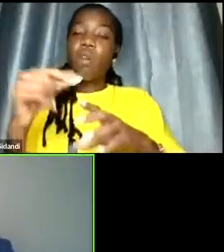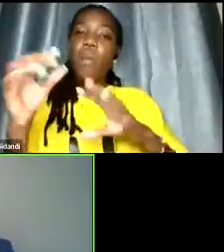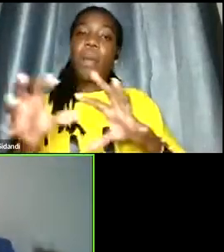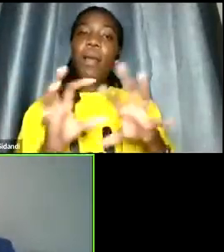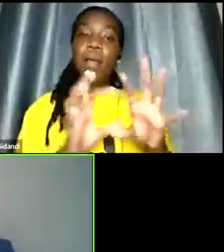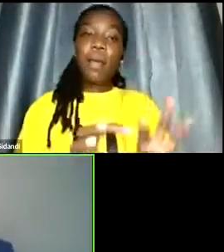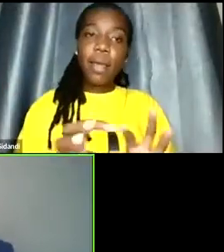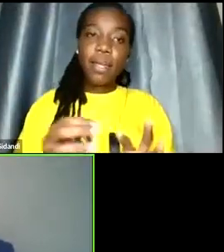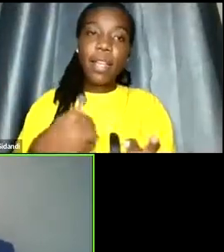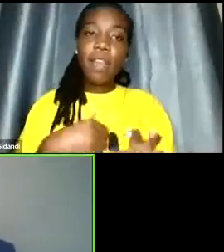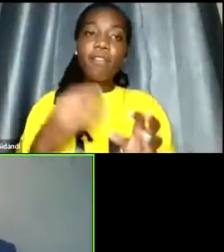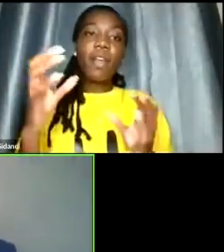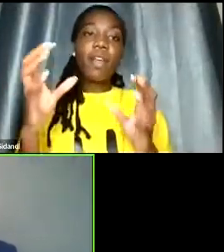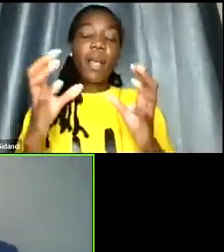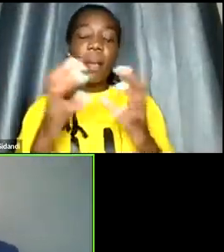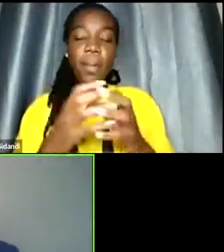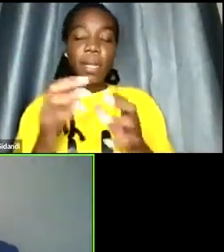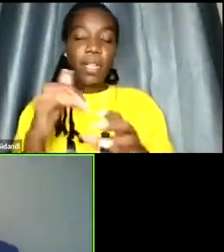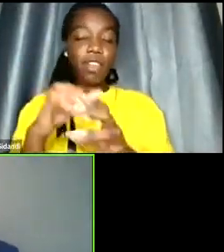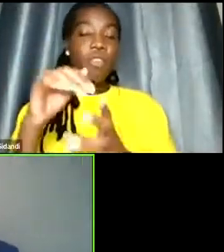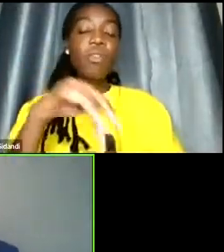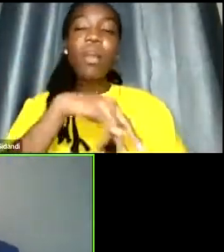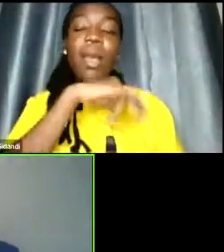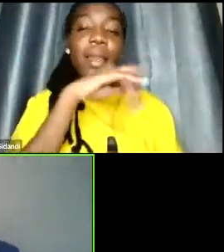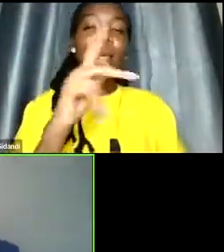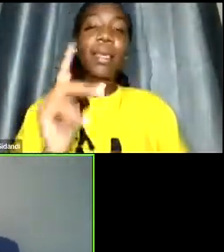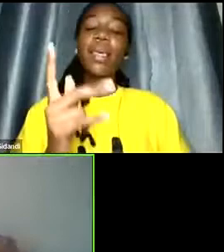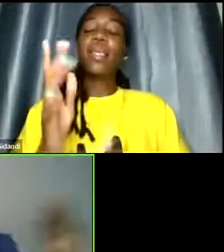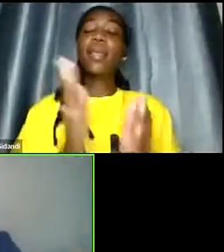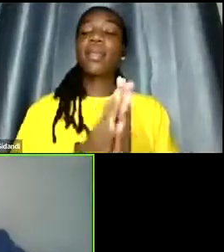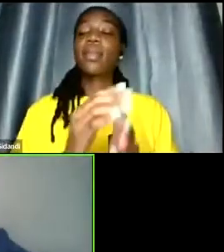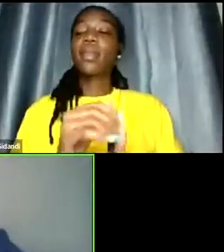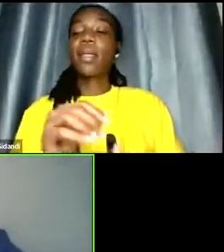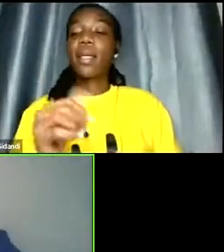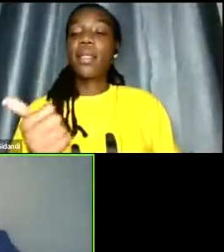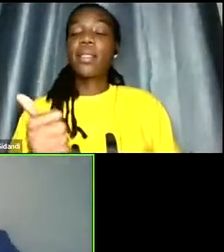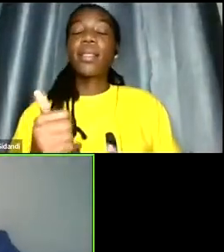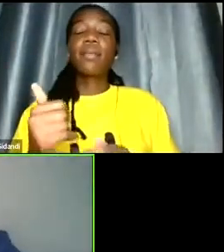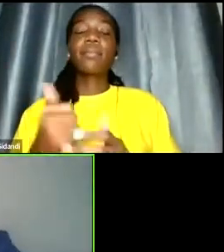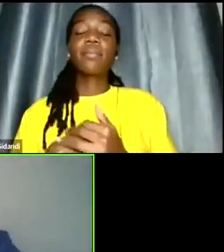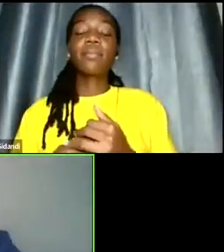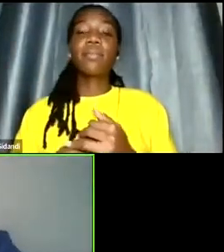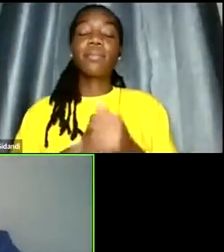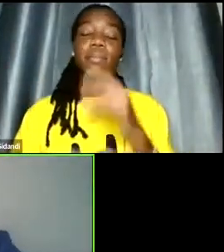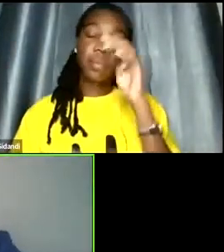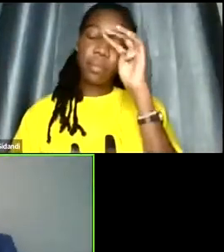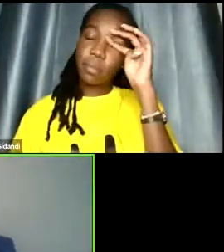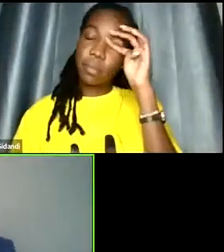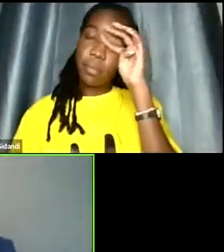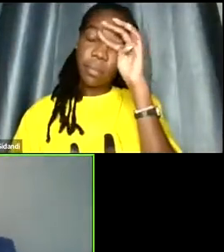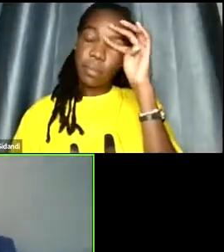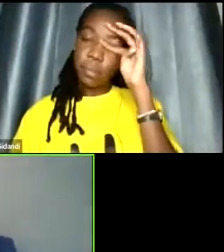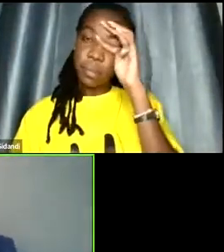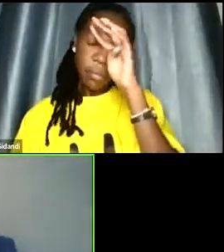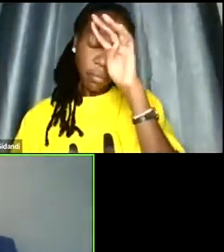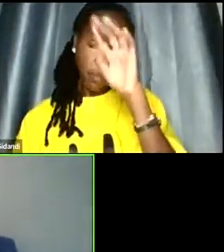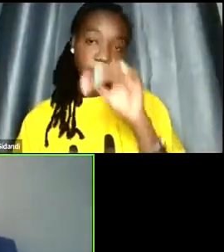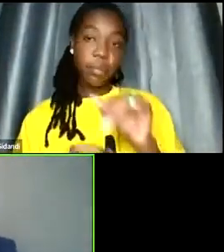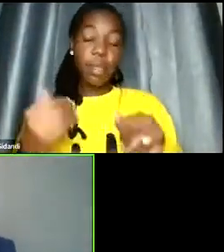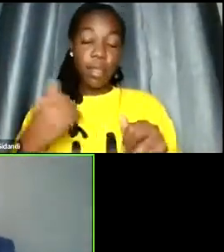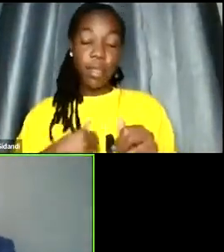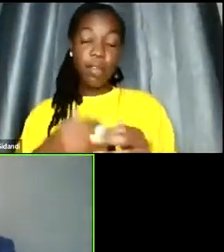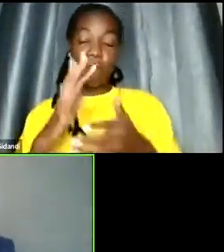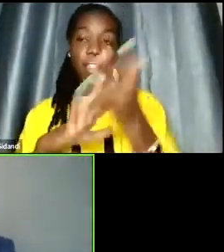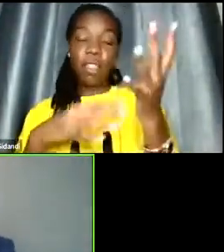and in Kenya and other parts of the world that are known to constantly train and release people to the industry. They are net beneficiaries.